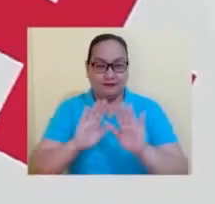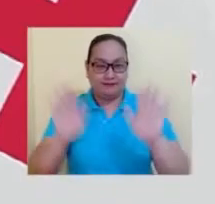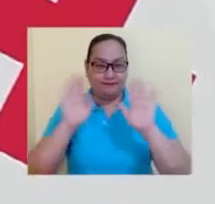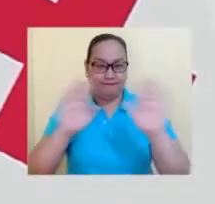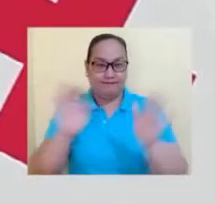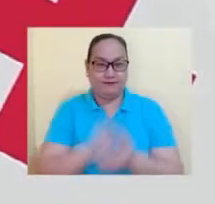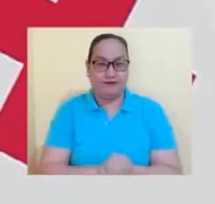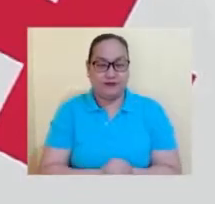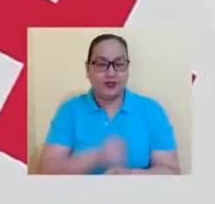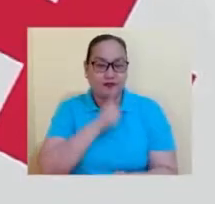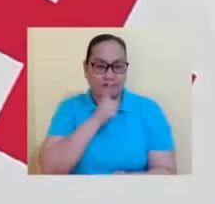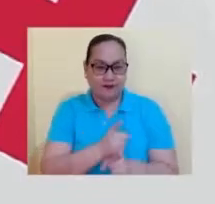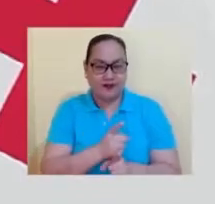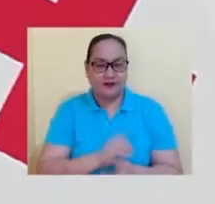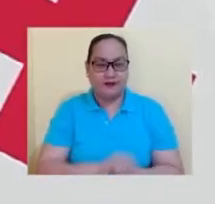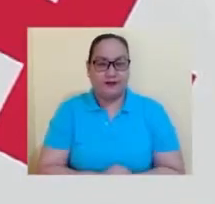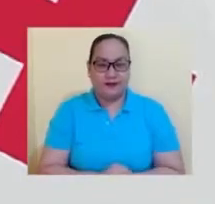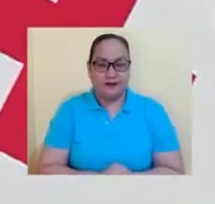Magnificent, it is a fact.